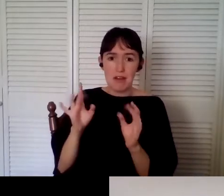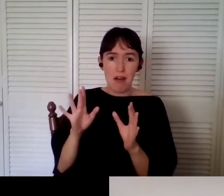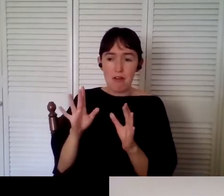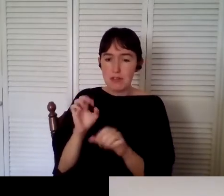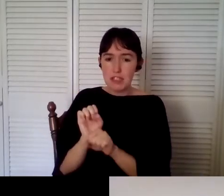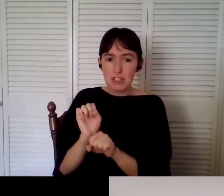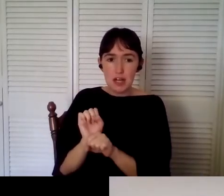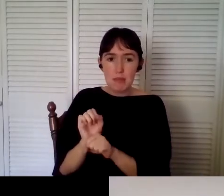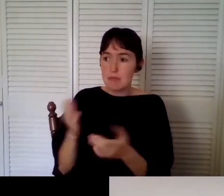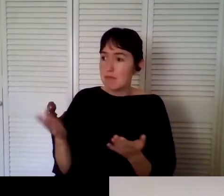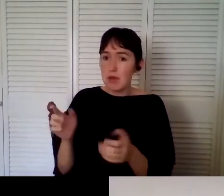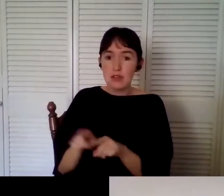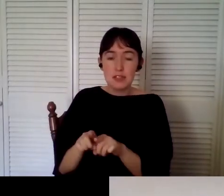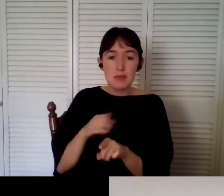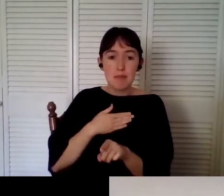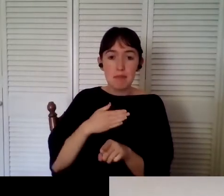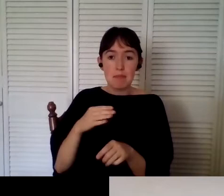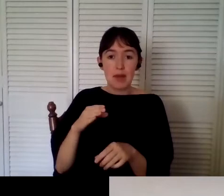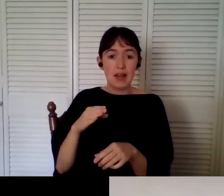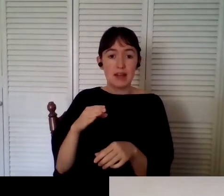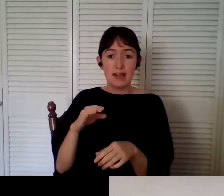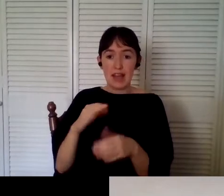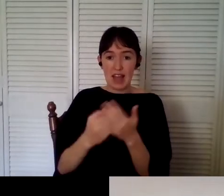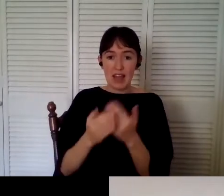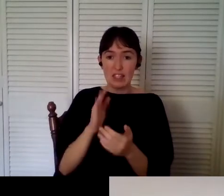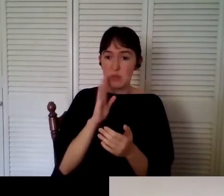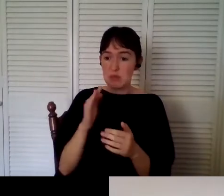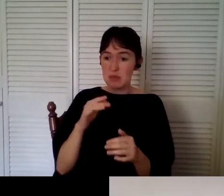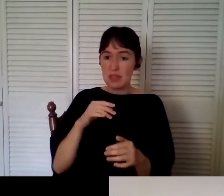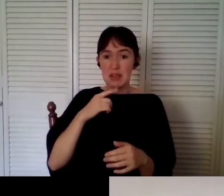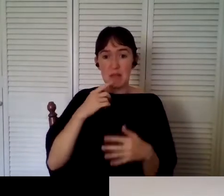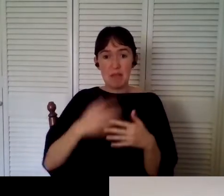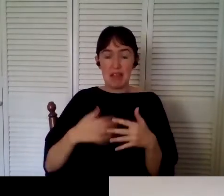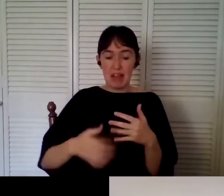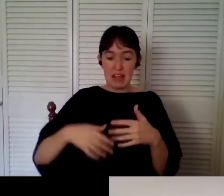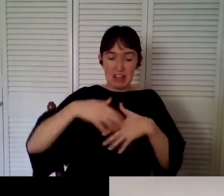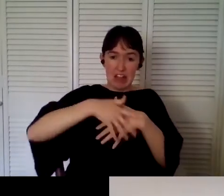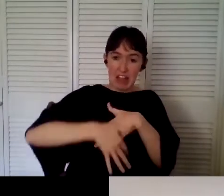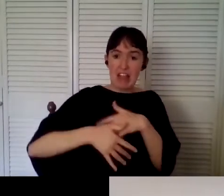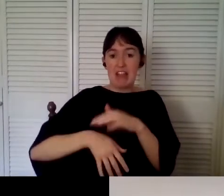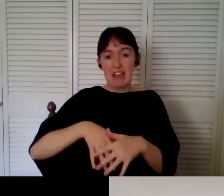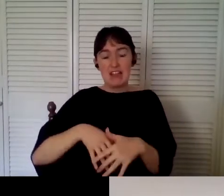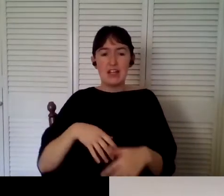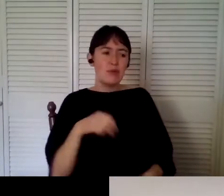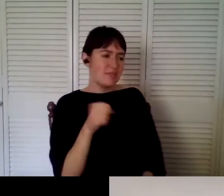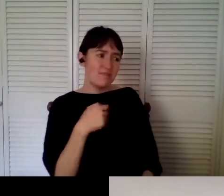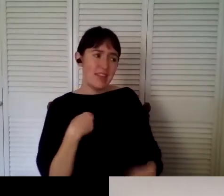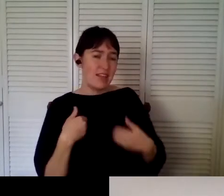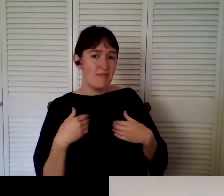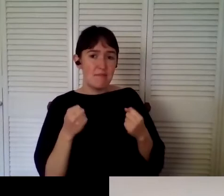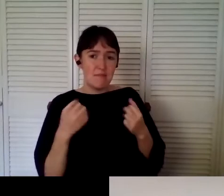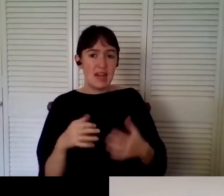bloody mess by the end. I don't know how you don't cut yourself. Oh yeah, I have many scars and cuts all over my hands. I've been flint knapping for